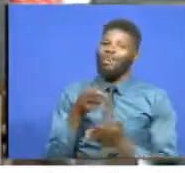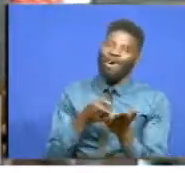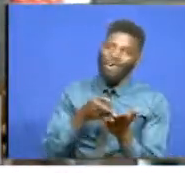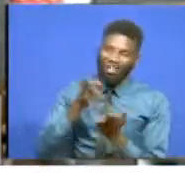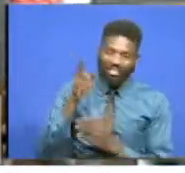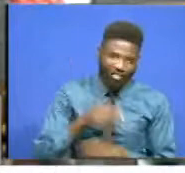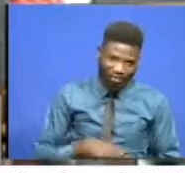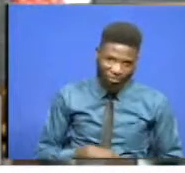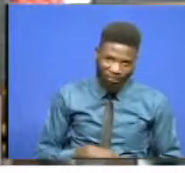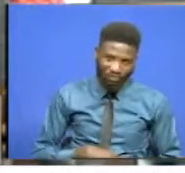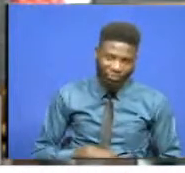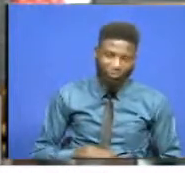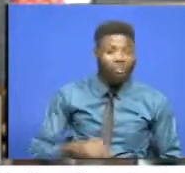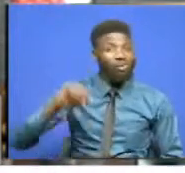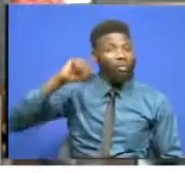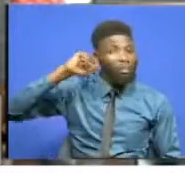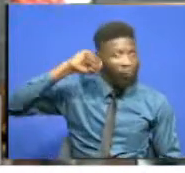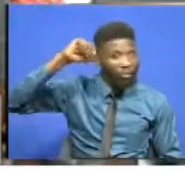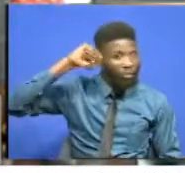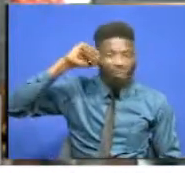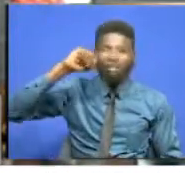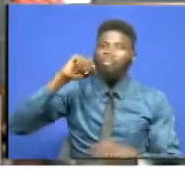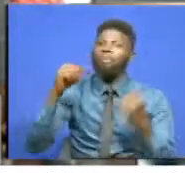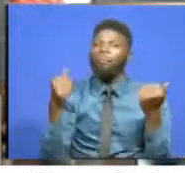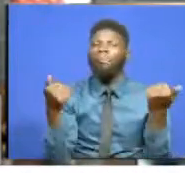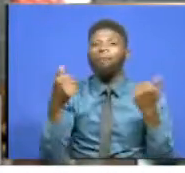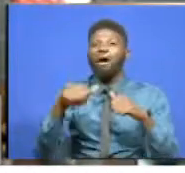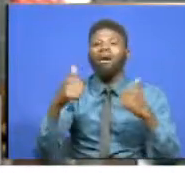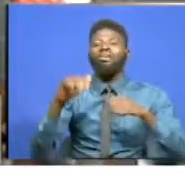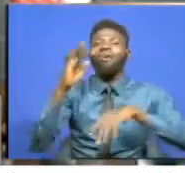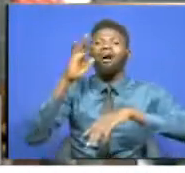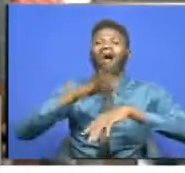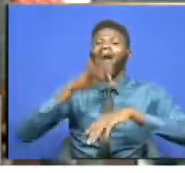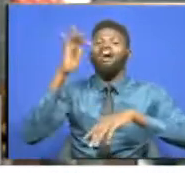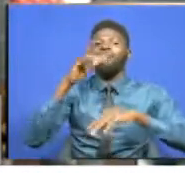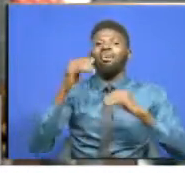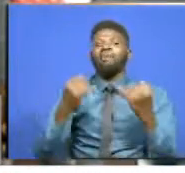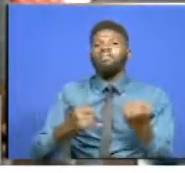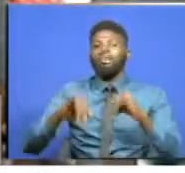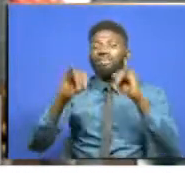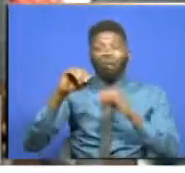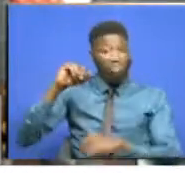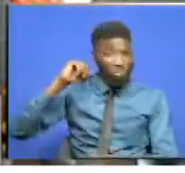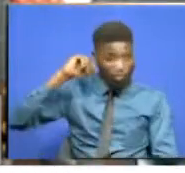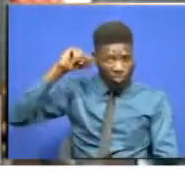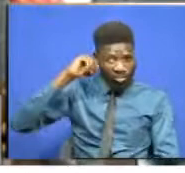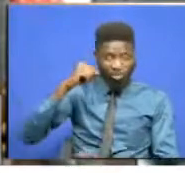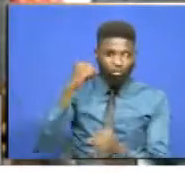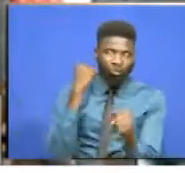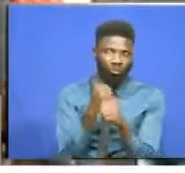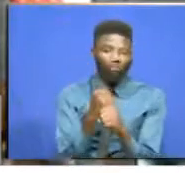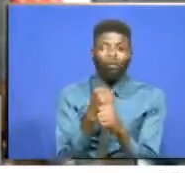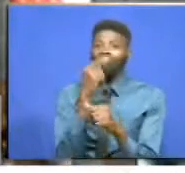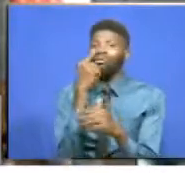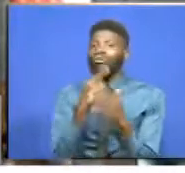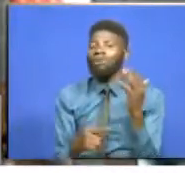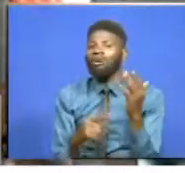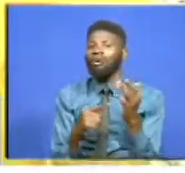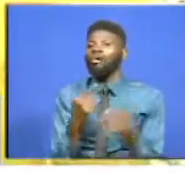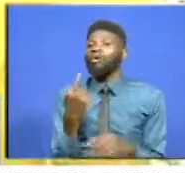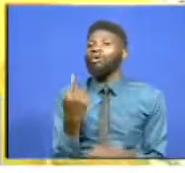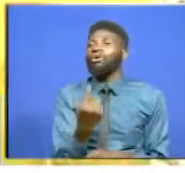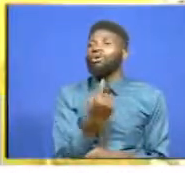not necessarily affected a delivery. What politics has done is more or less